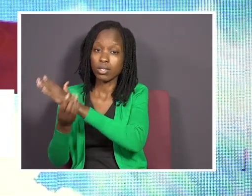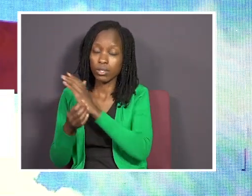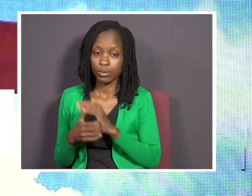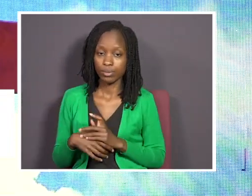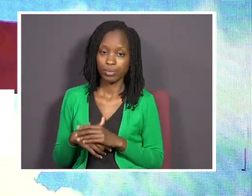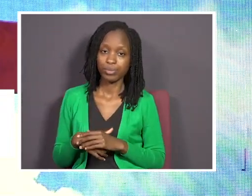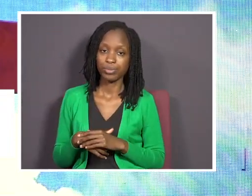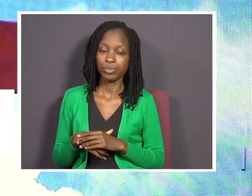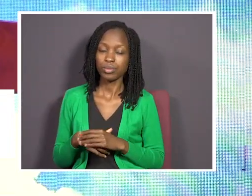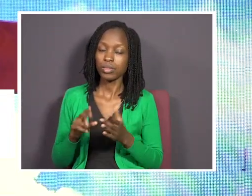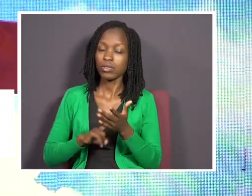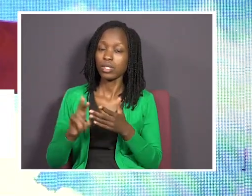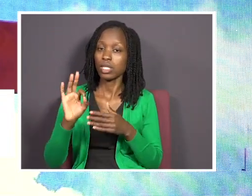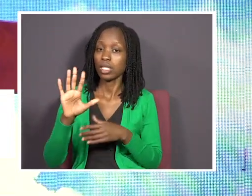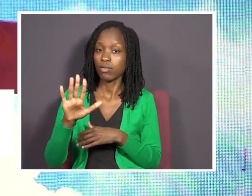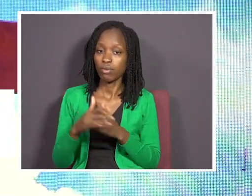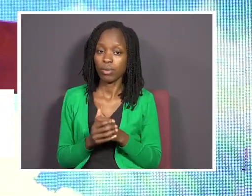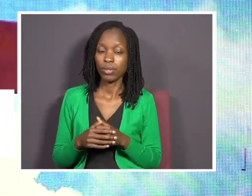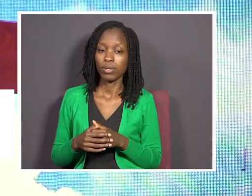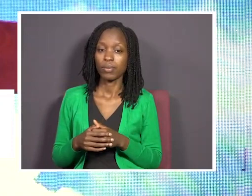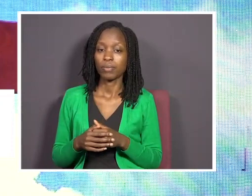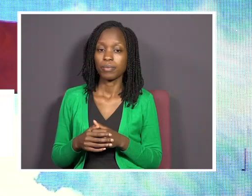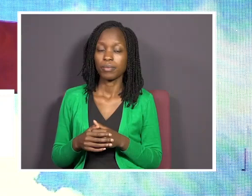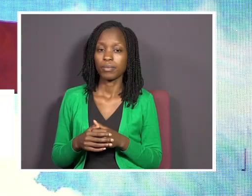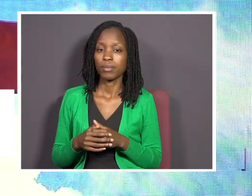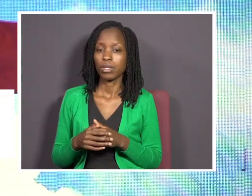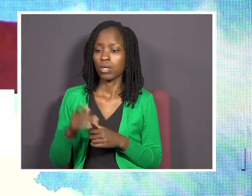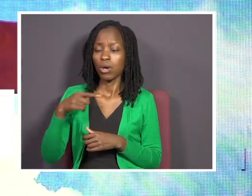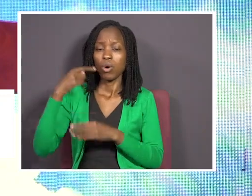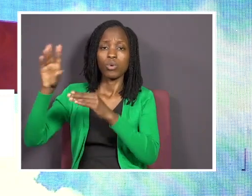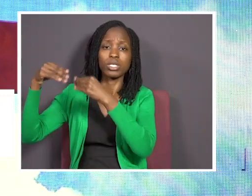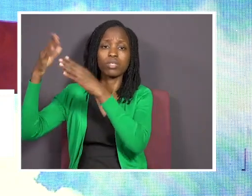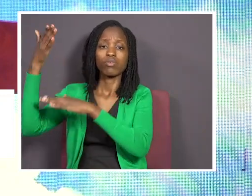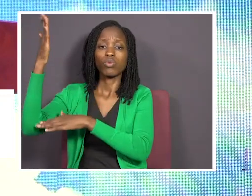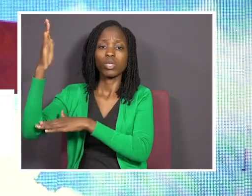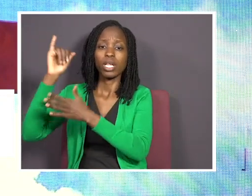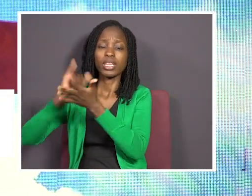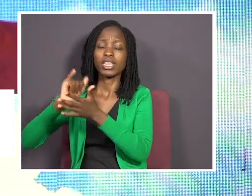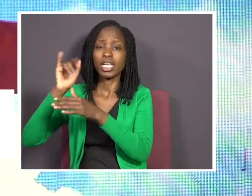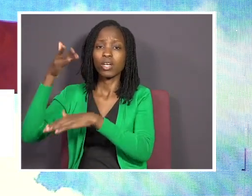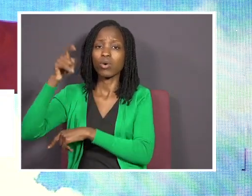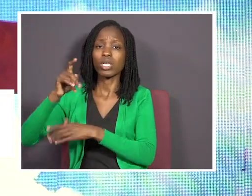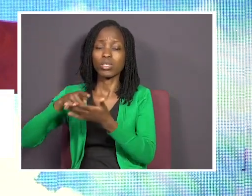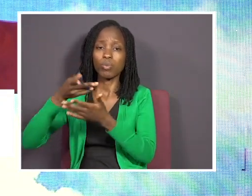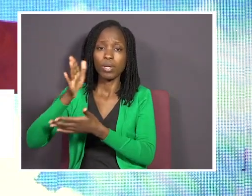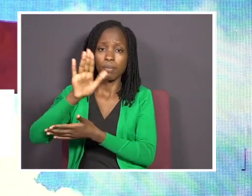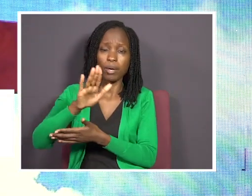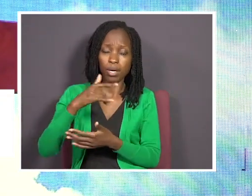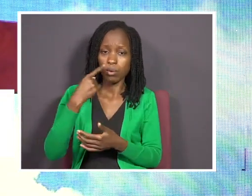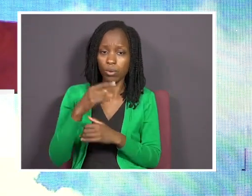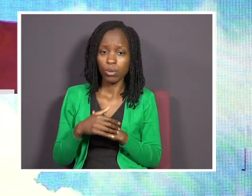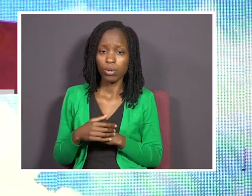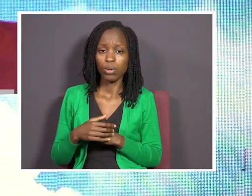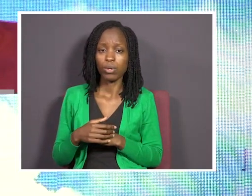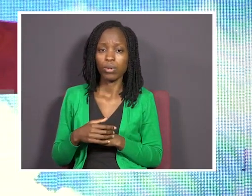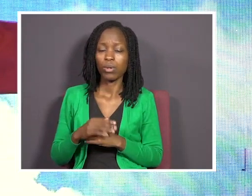what to do?" Verse 35, "Who has ever given to God that God should repay him?" Of course,